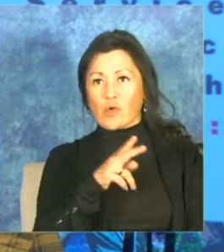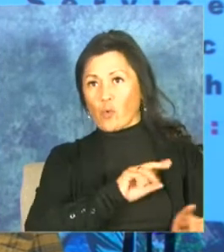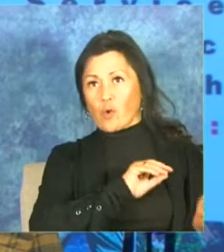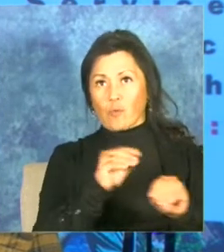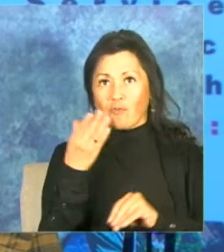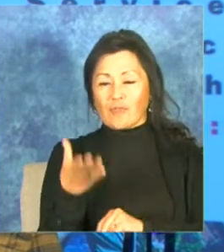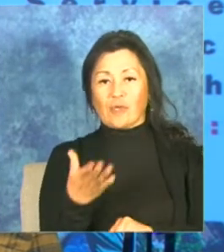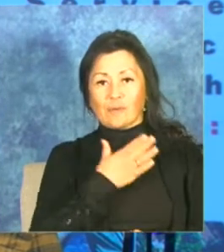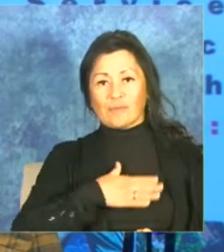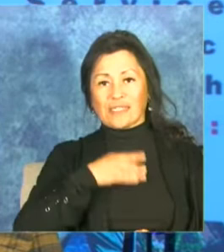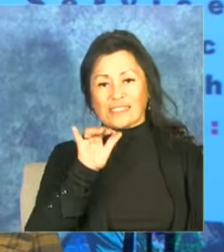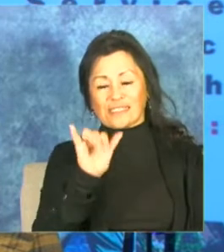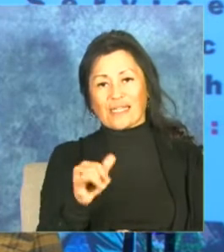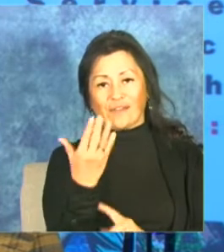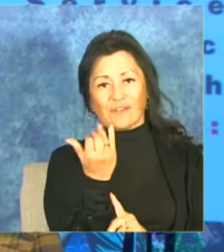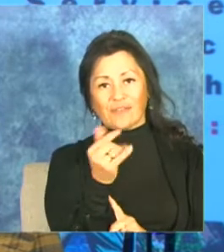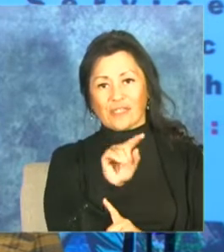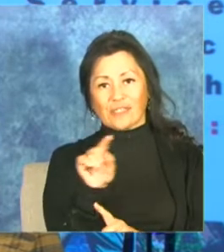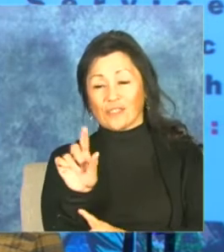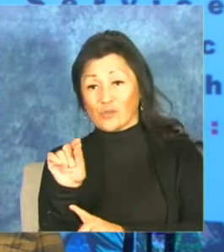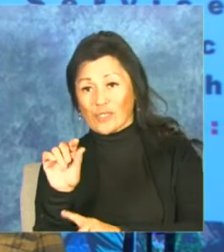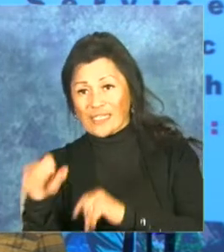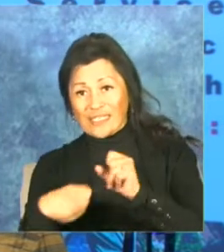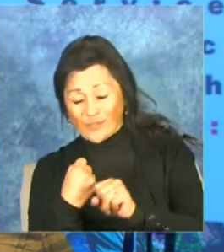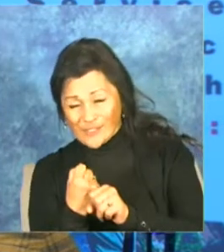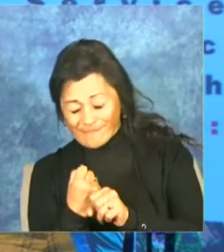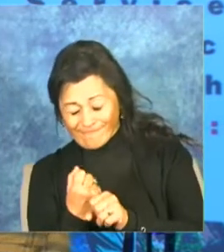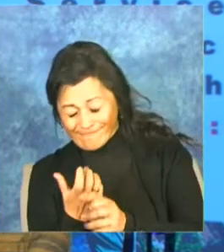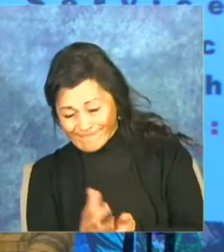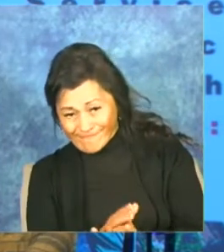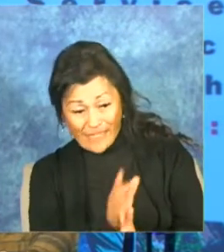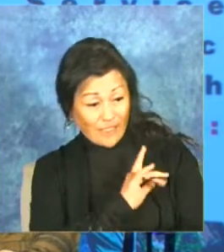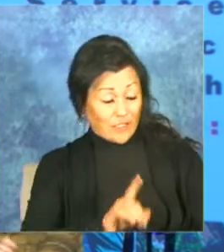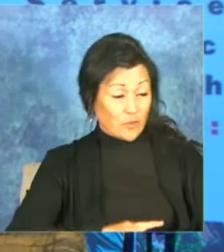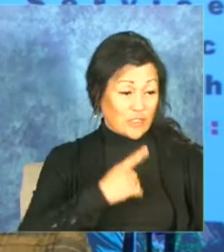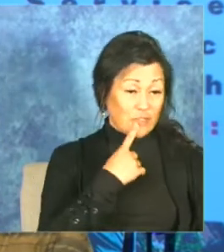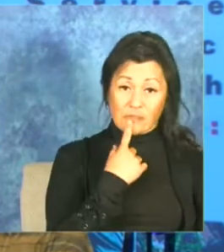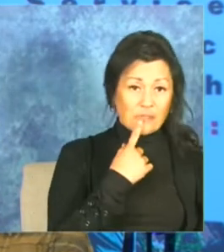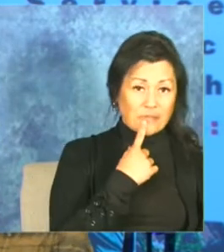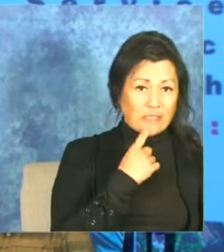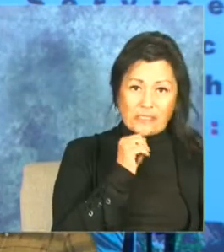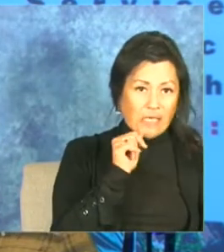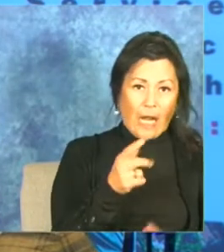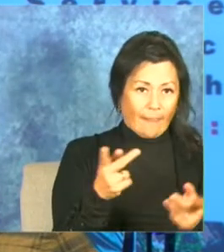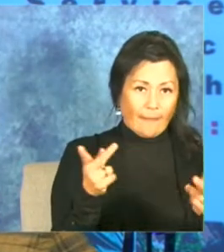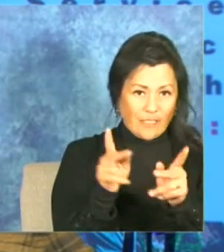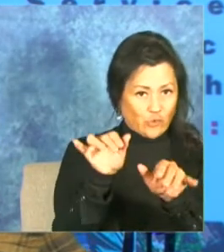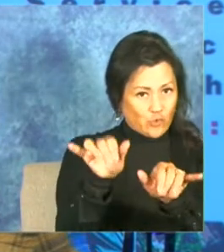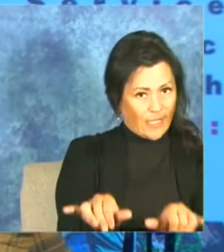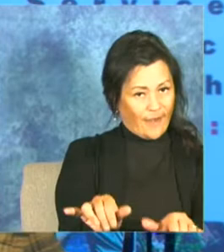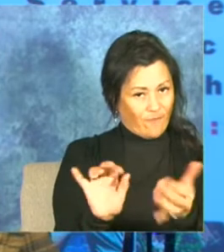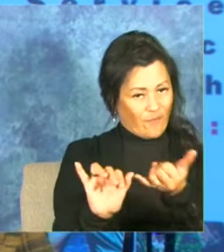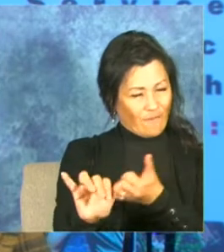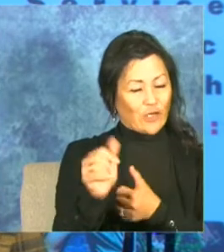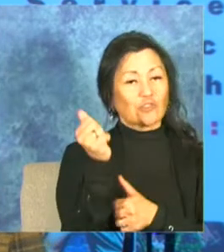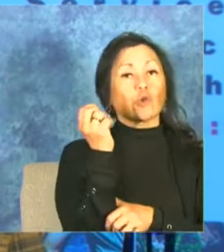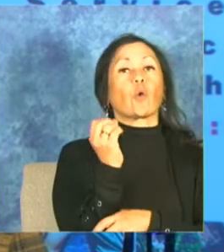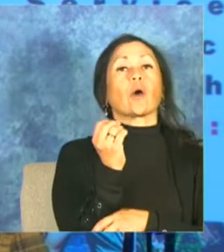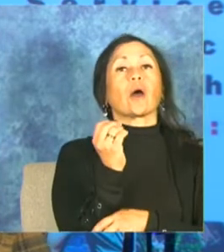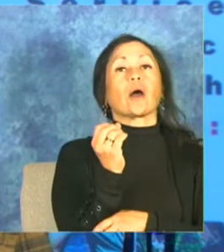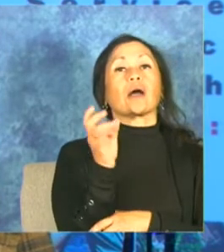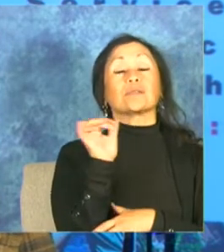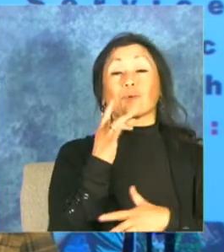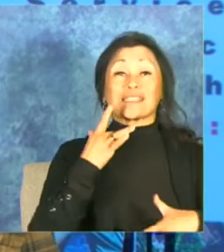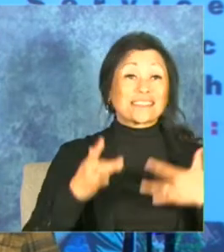Can we please stay for 15 to 20 years? Yes. And then the Lord said this wasn't the place for us to stay. So while